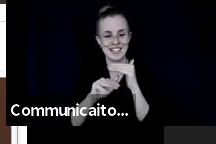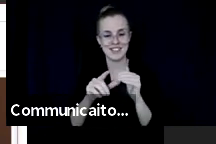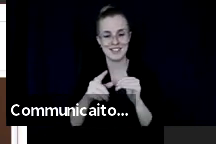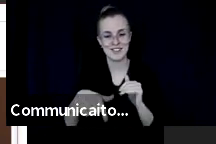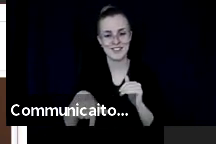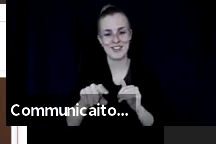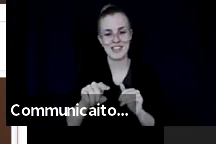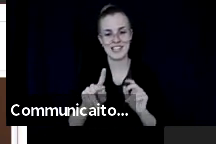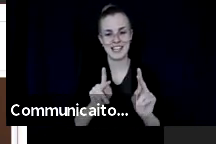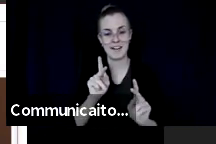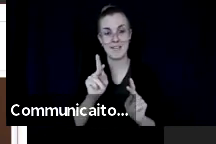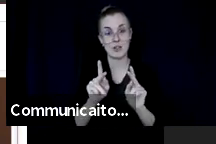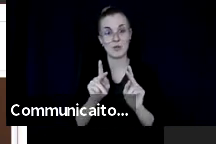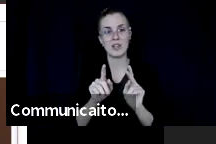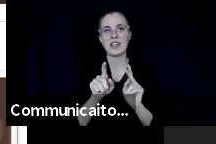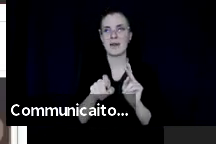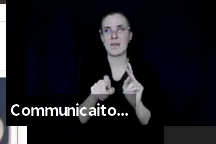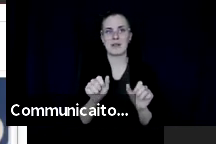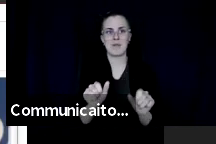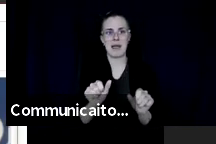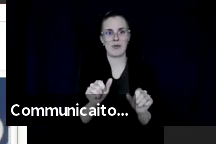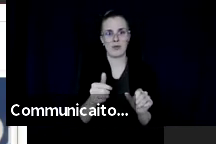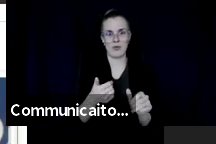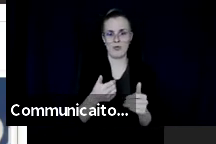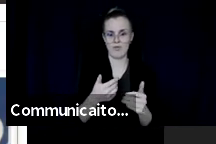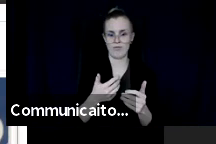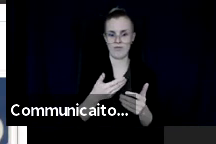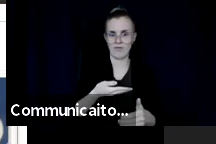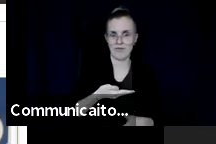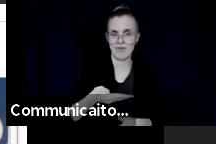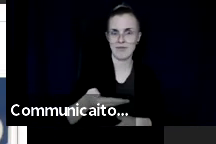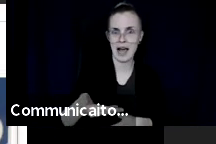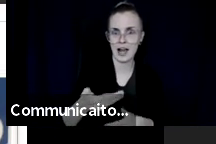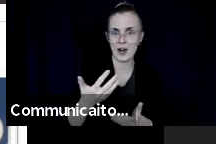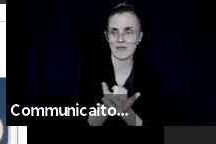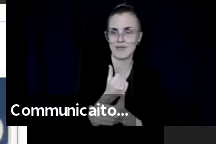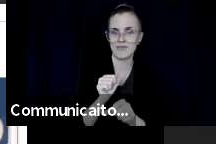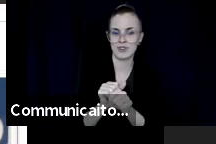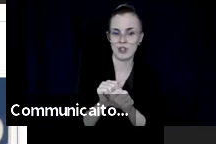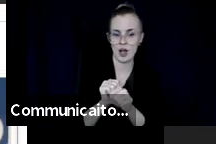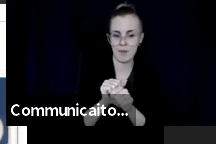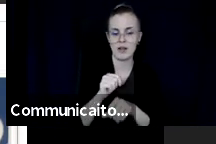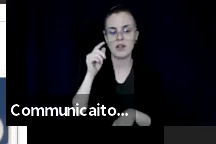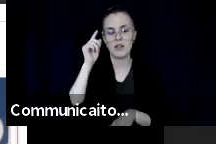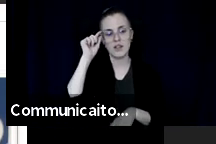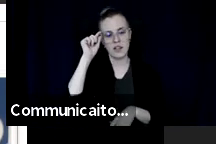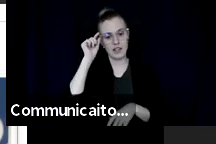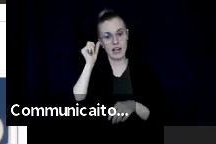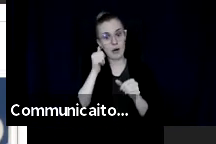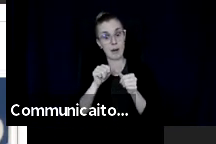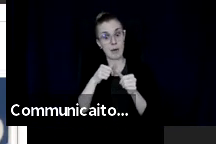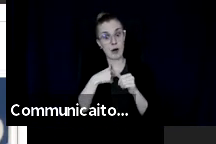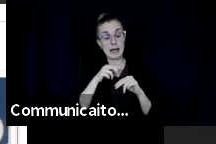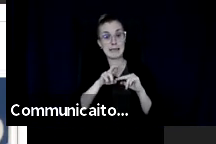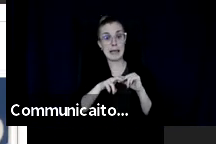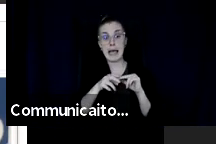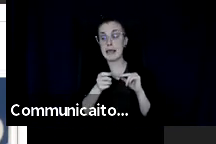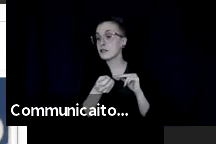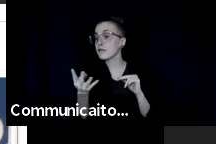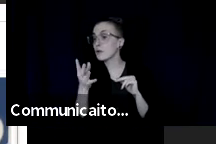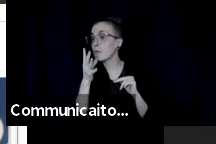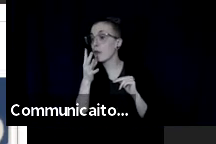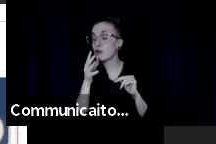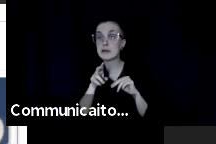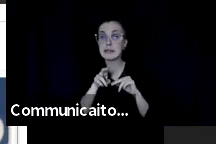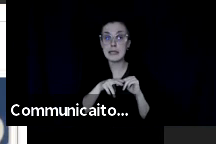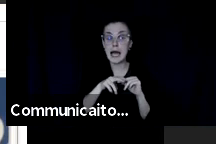they have to be able to be employed. One day sitting on a bench in Laguna Vista, a couple of mothers sat and they thought, wow, our